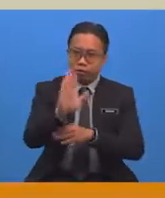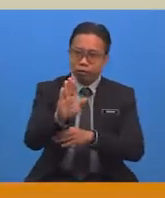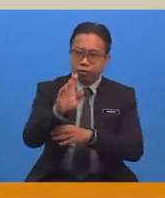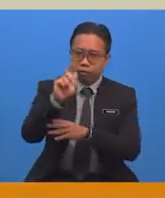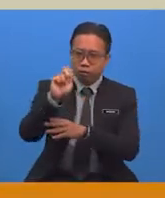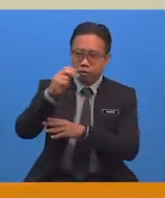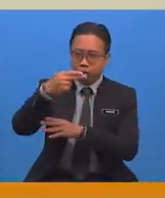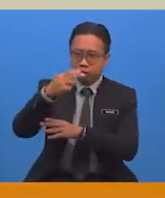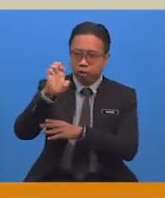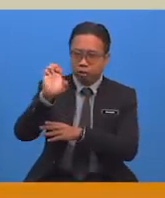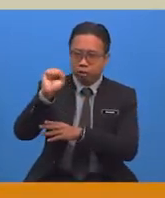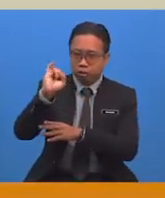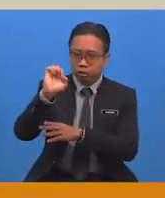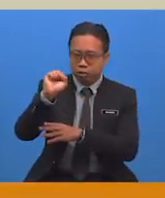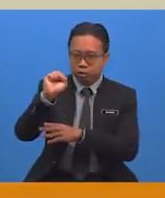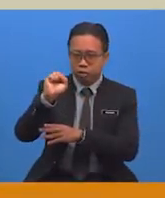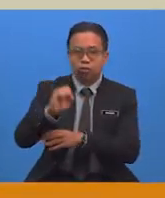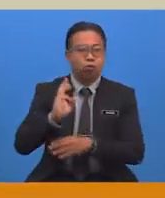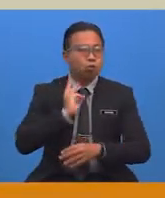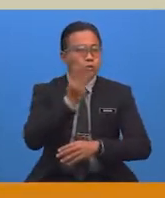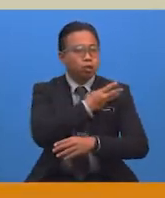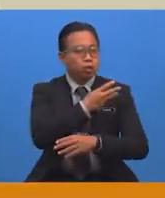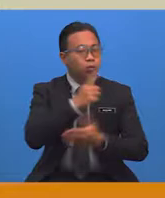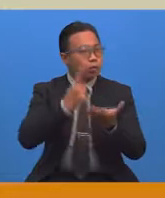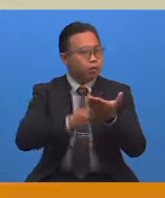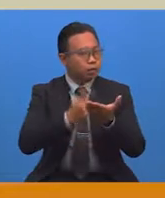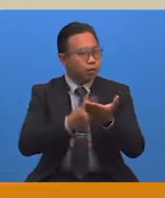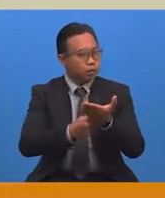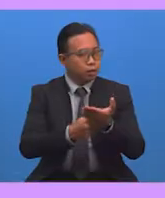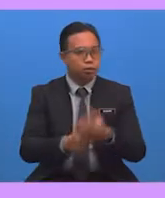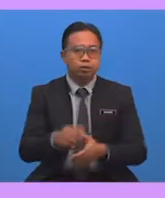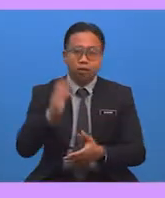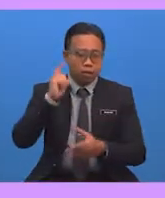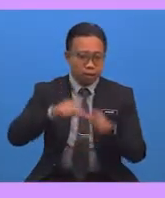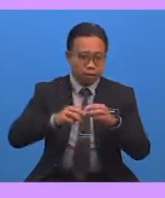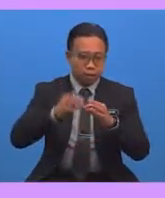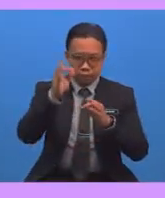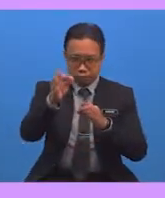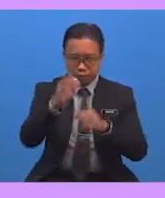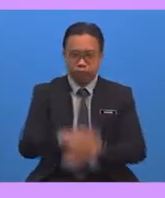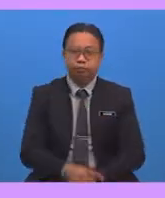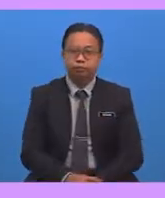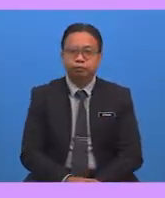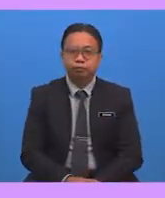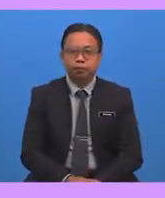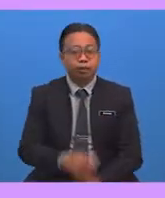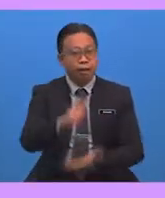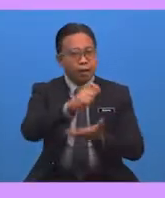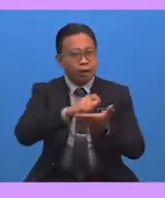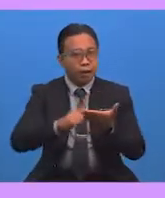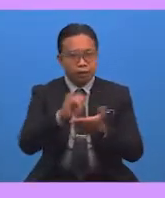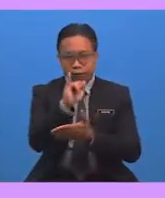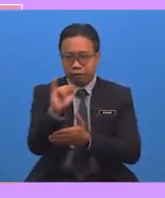statement. We will discuss about thesis statement later. Step 3, writing